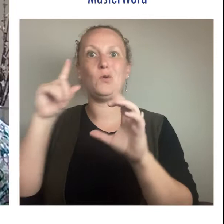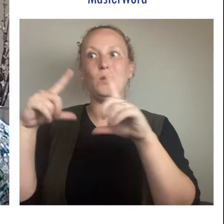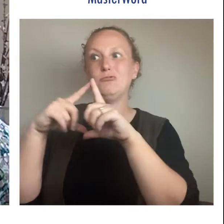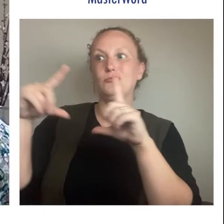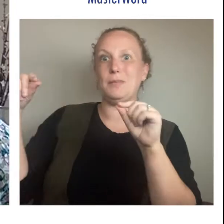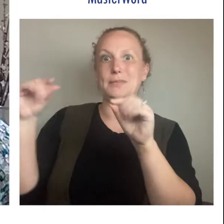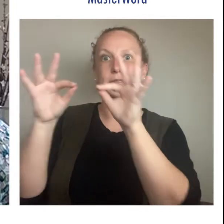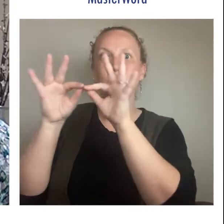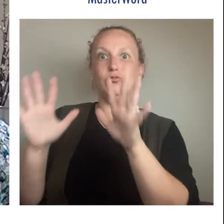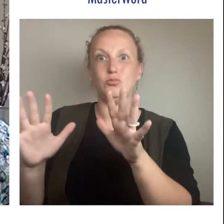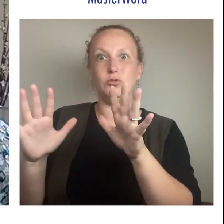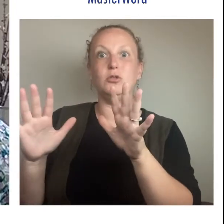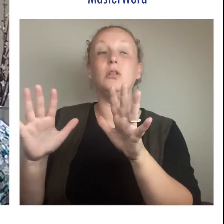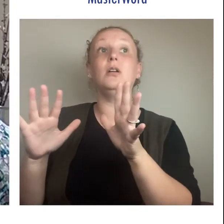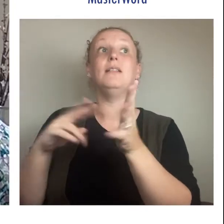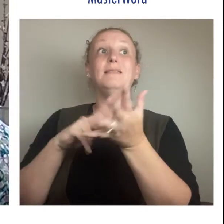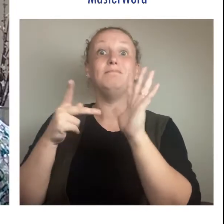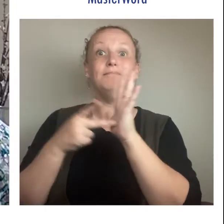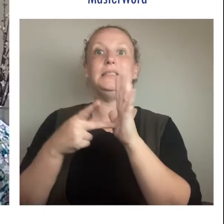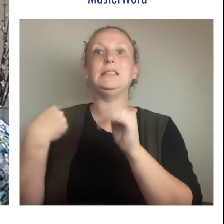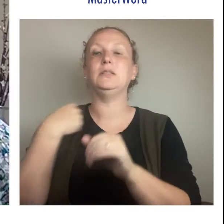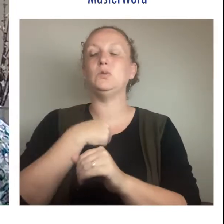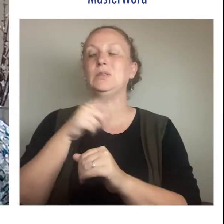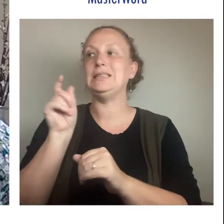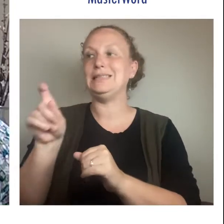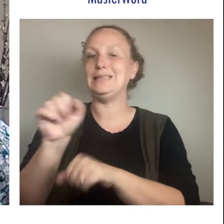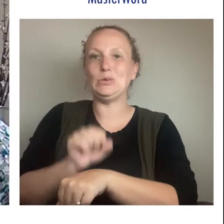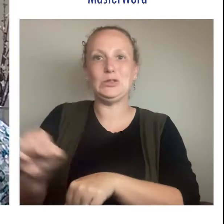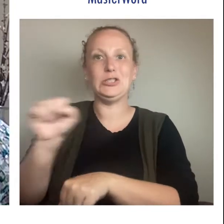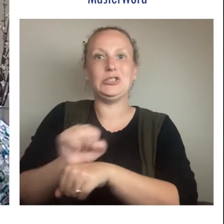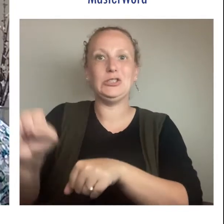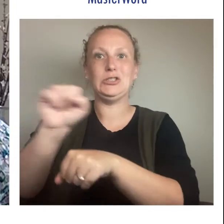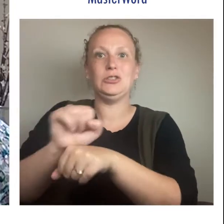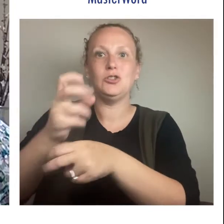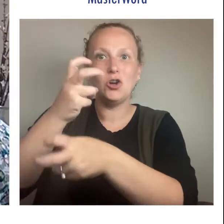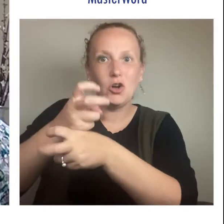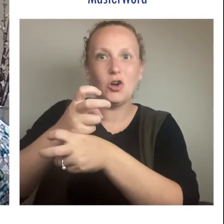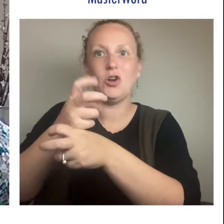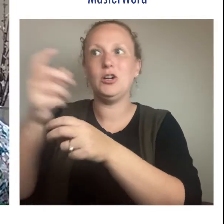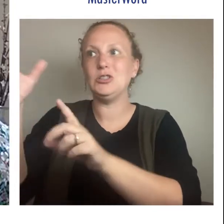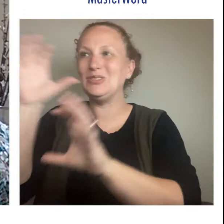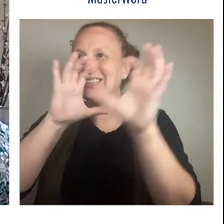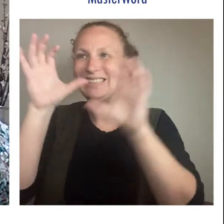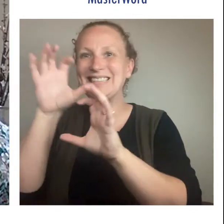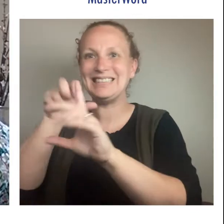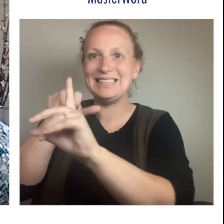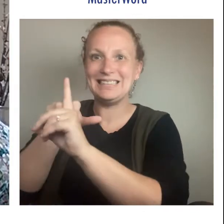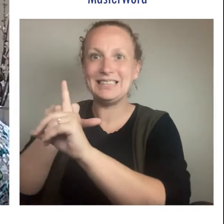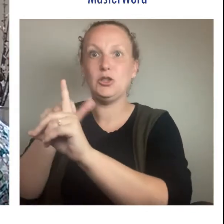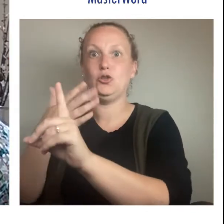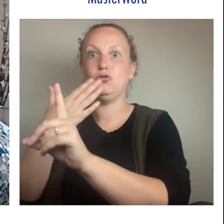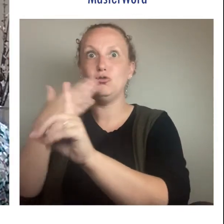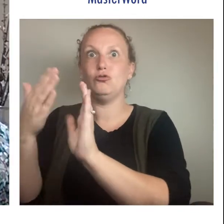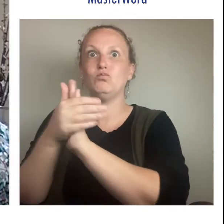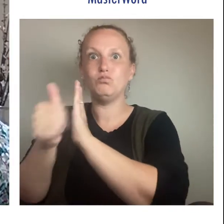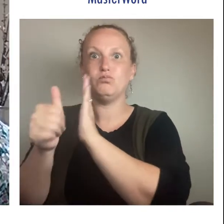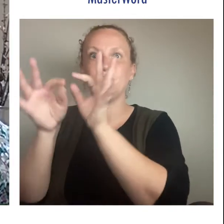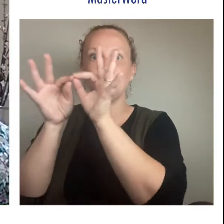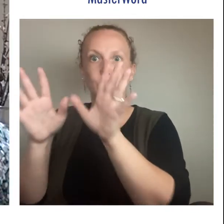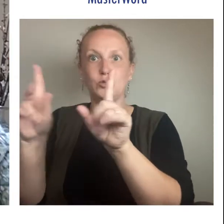need to really do good due diligence in working with those types of interpreters to find the good ones.